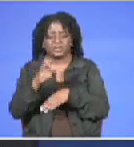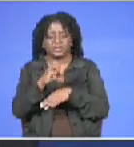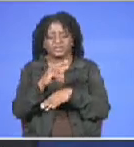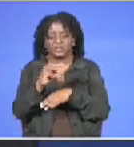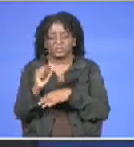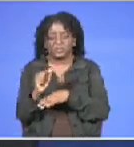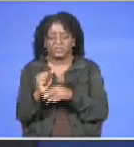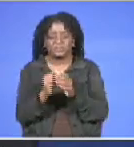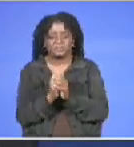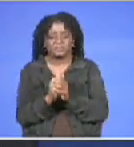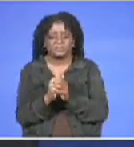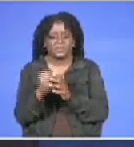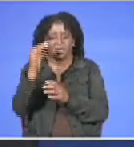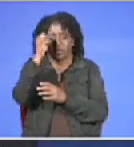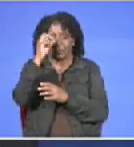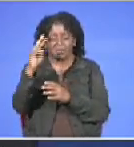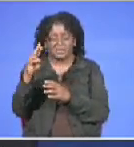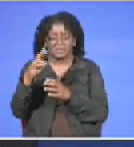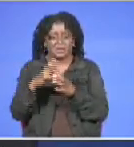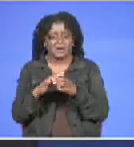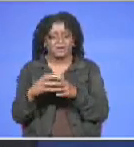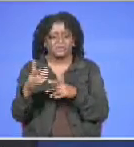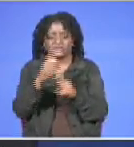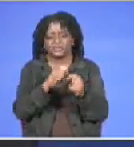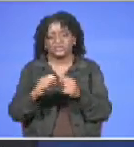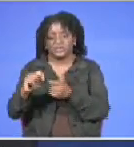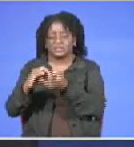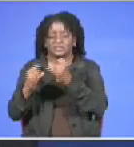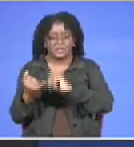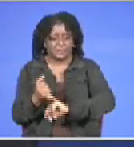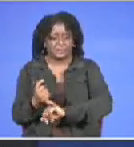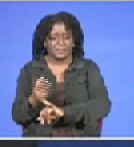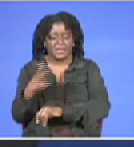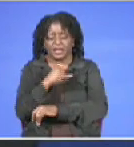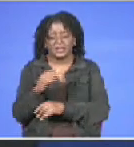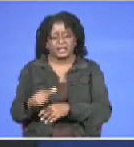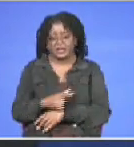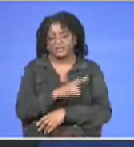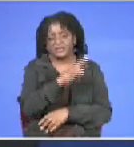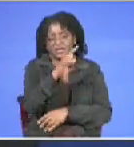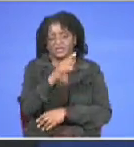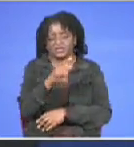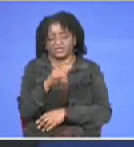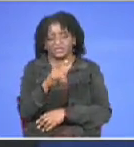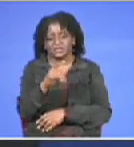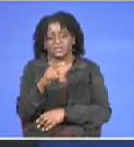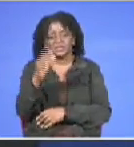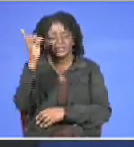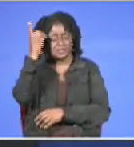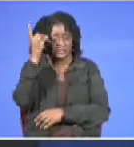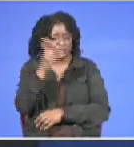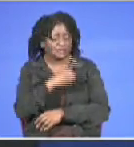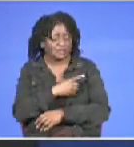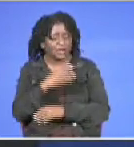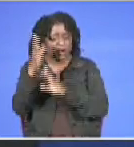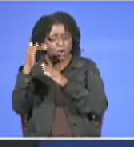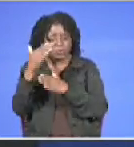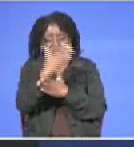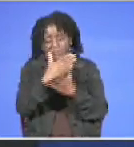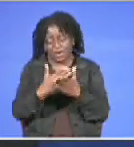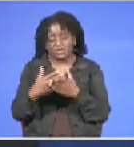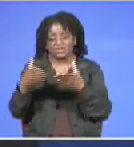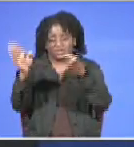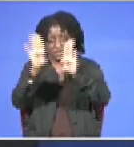Minister of Tourism and Aviation, the Honorable Dionisio de Aguilar, is hoping that the partial shutdown of the United States government doesn't